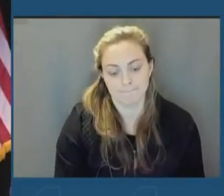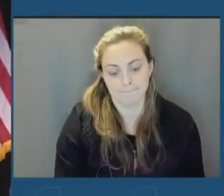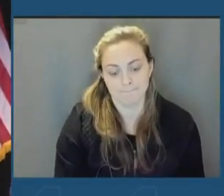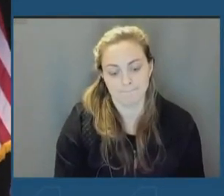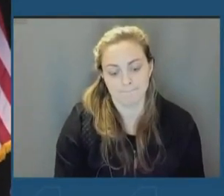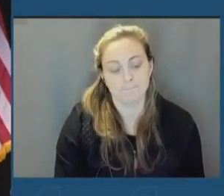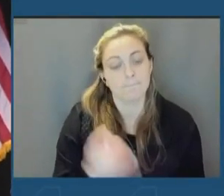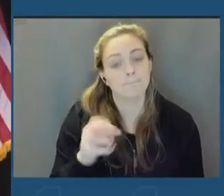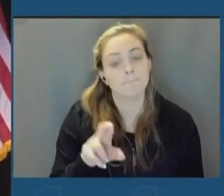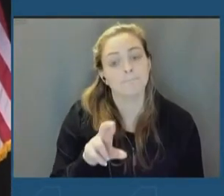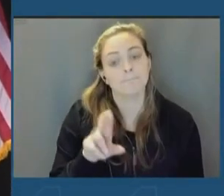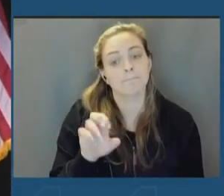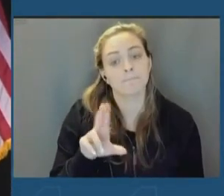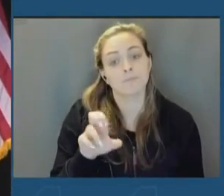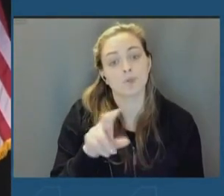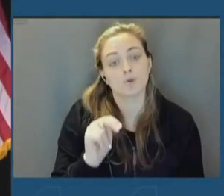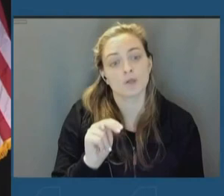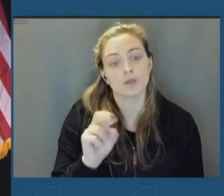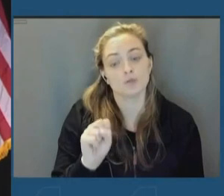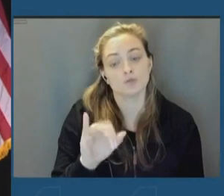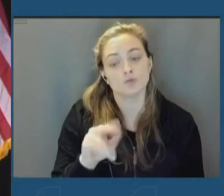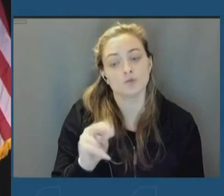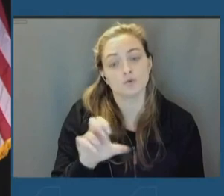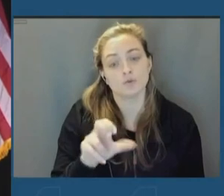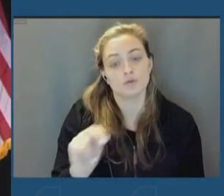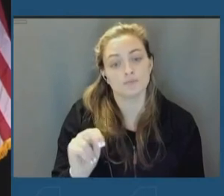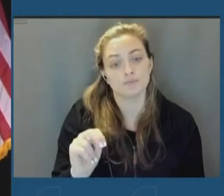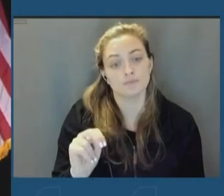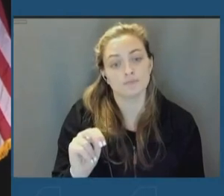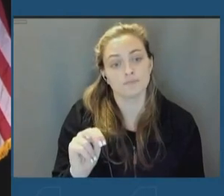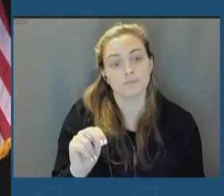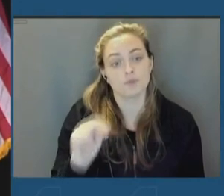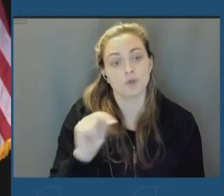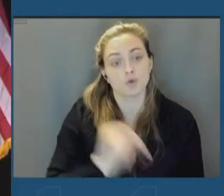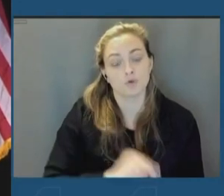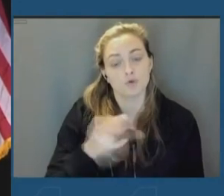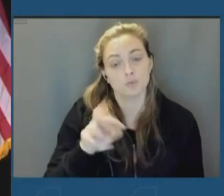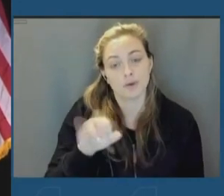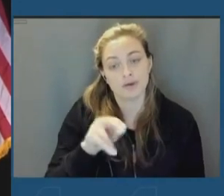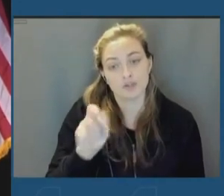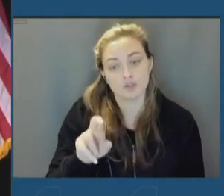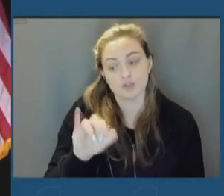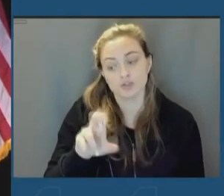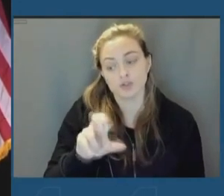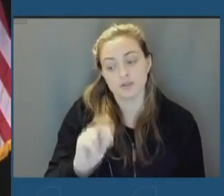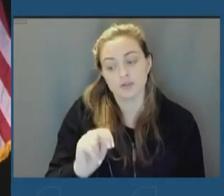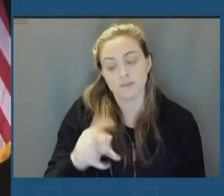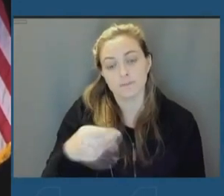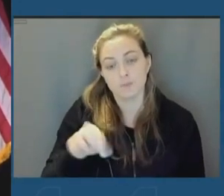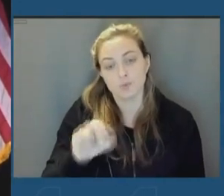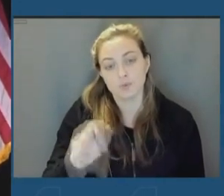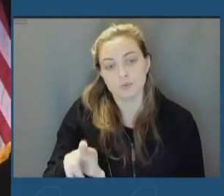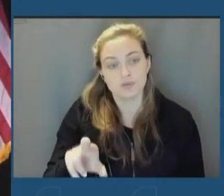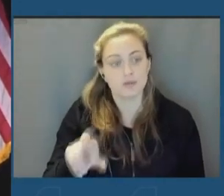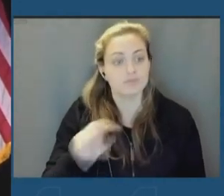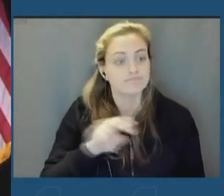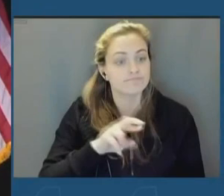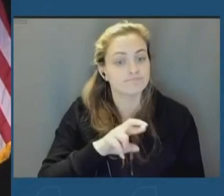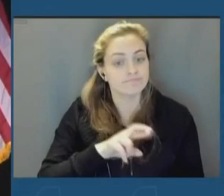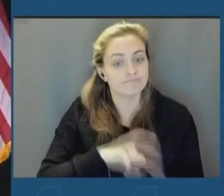Dr. Erkin Sozin, nurse practitioner Jillian Panuski, registered nurse Bridget